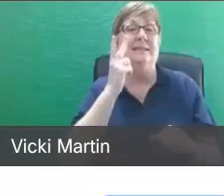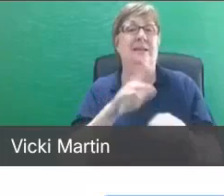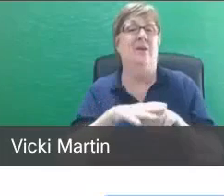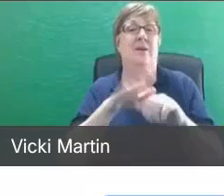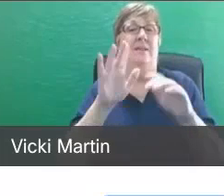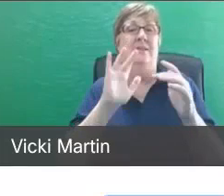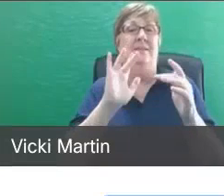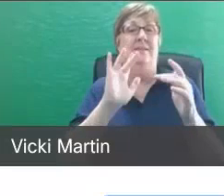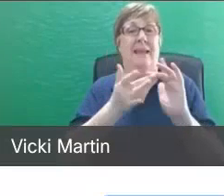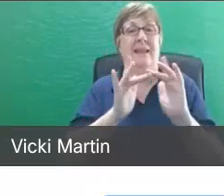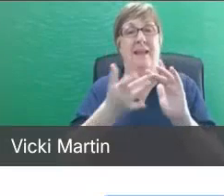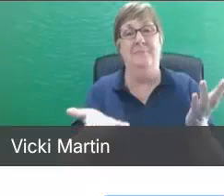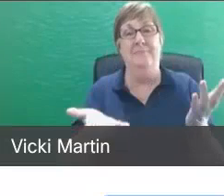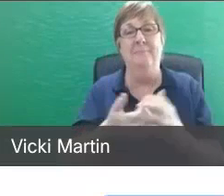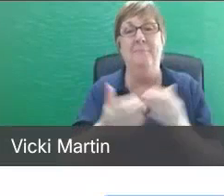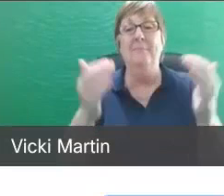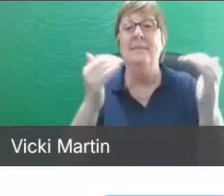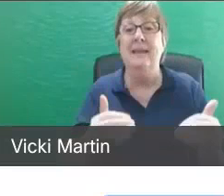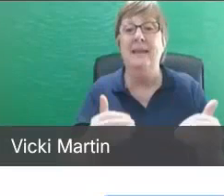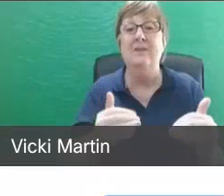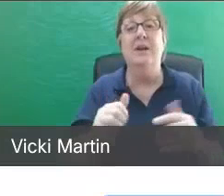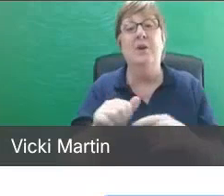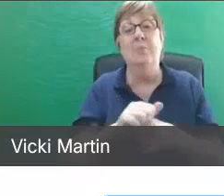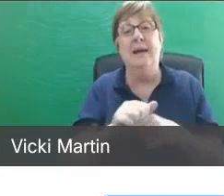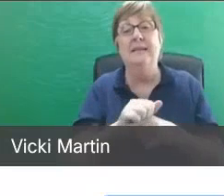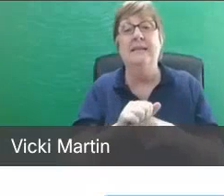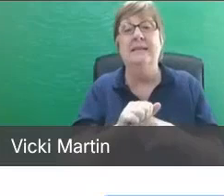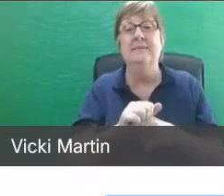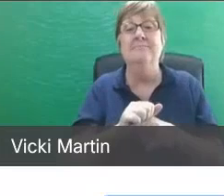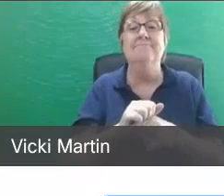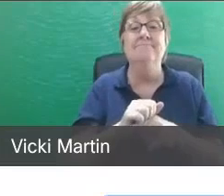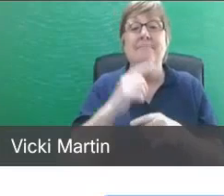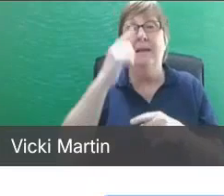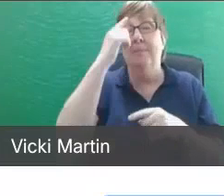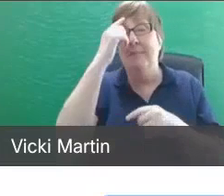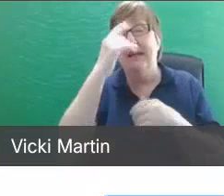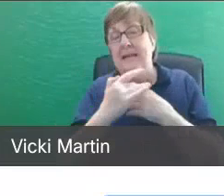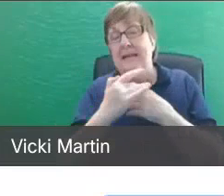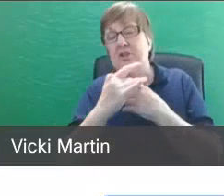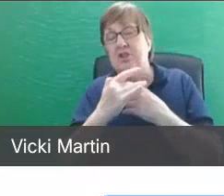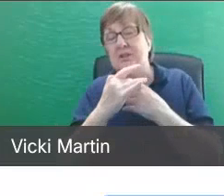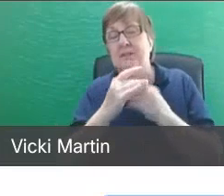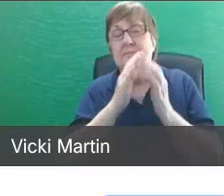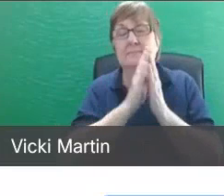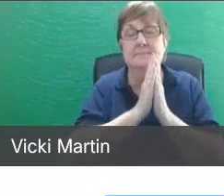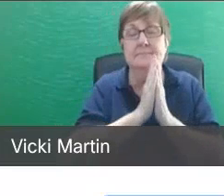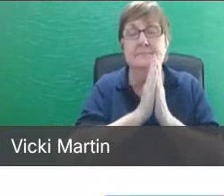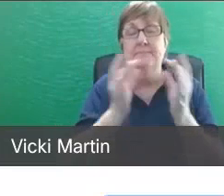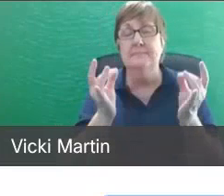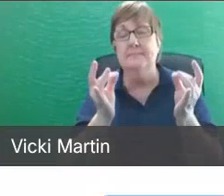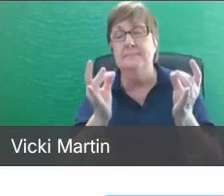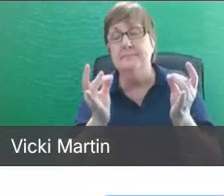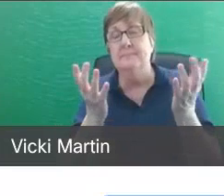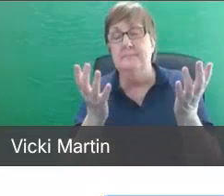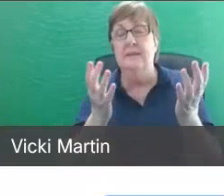practicing meditation. Just taking a few minutes to clear your mind of various stressors can be